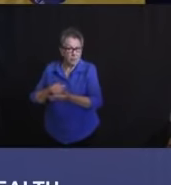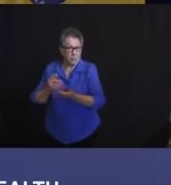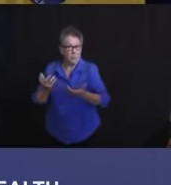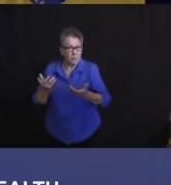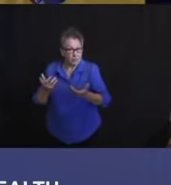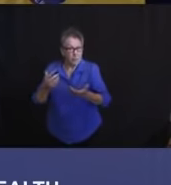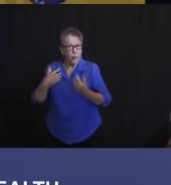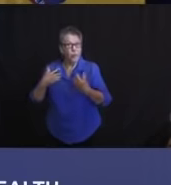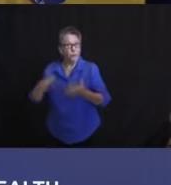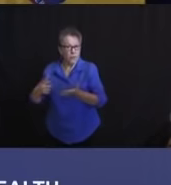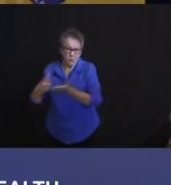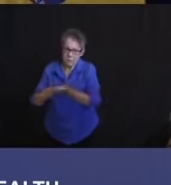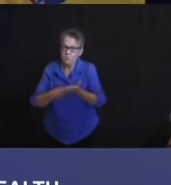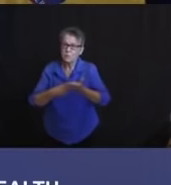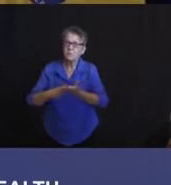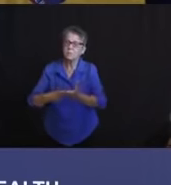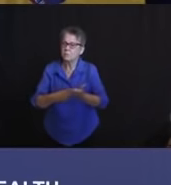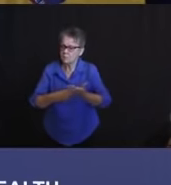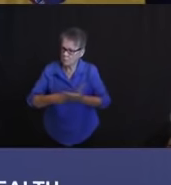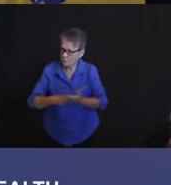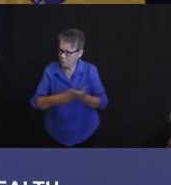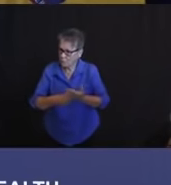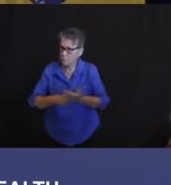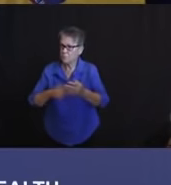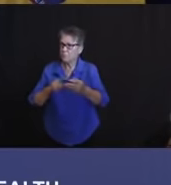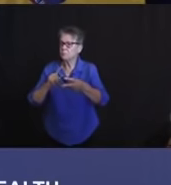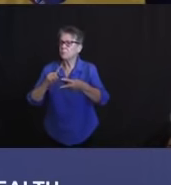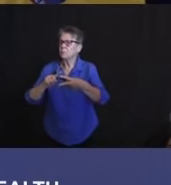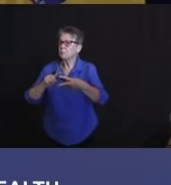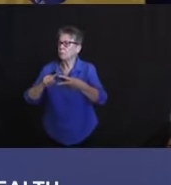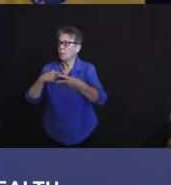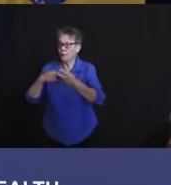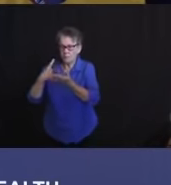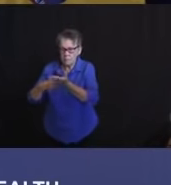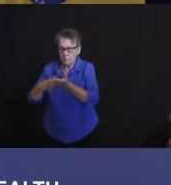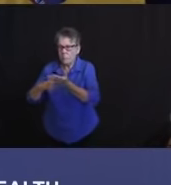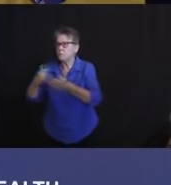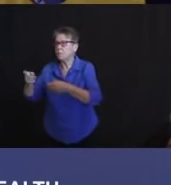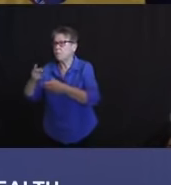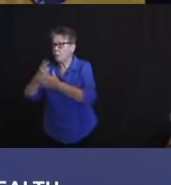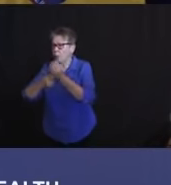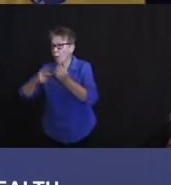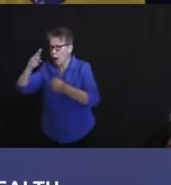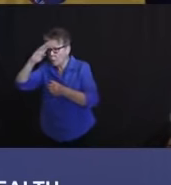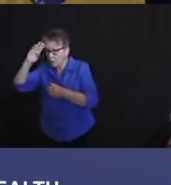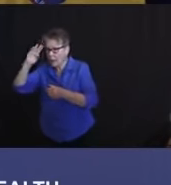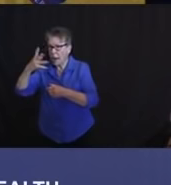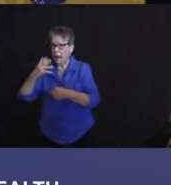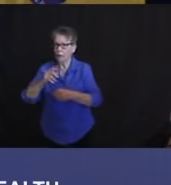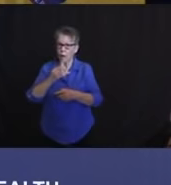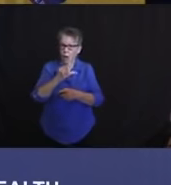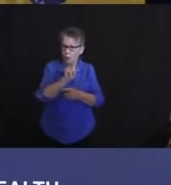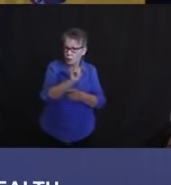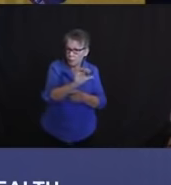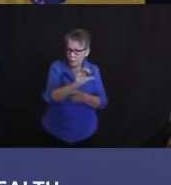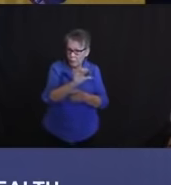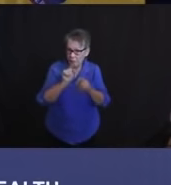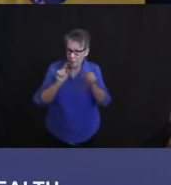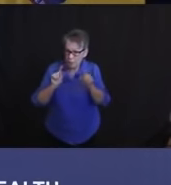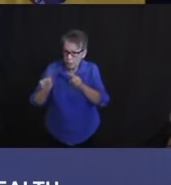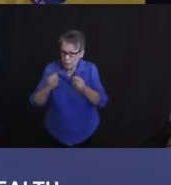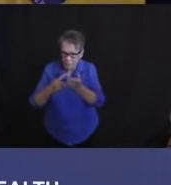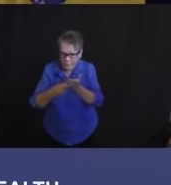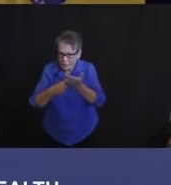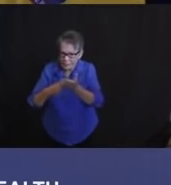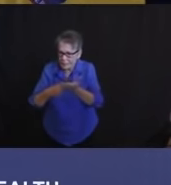care facilities. I'll leave it to them to talk about that, and I will leave it to Pat to talk about Atlantic City. This is something that we are aware of and on both